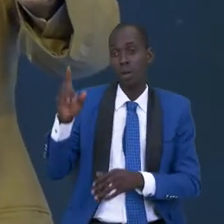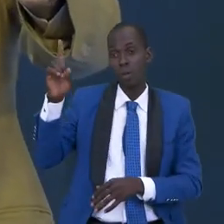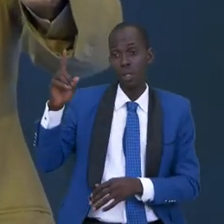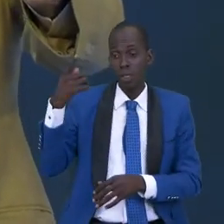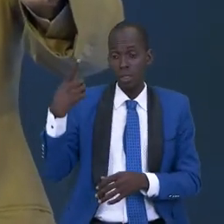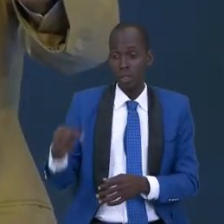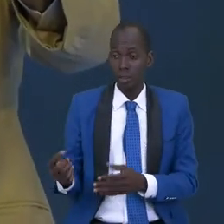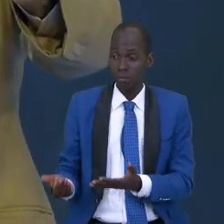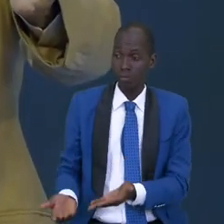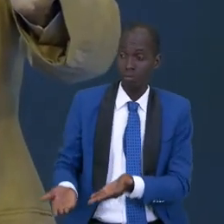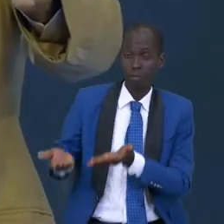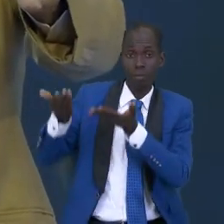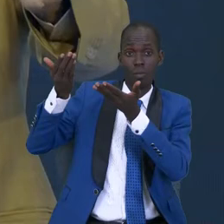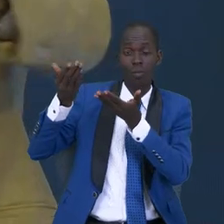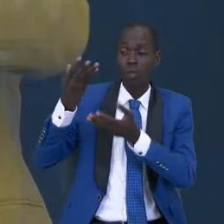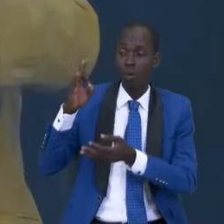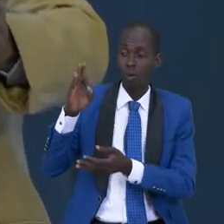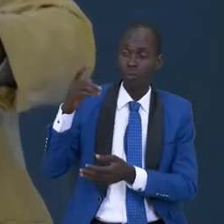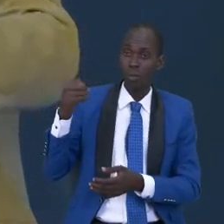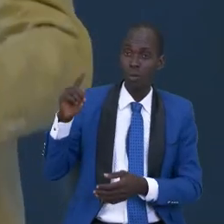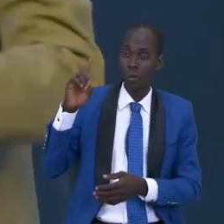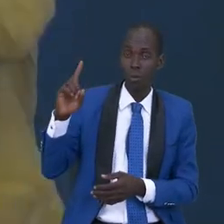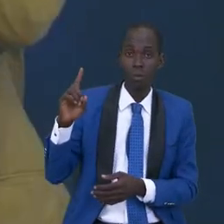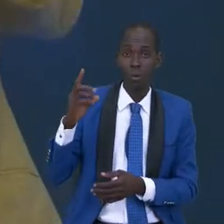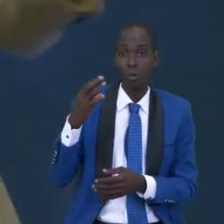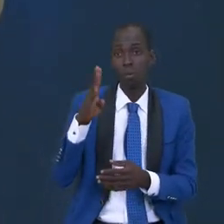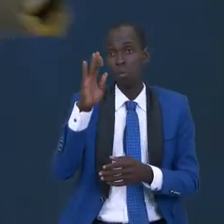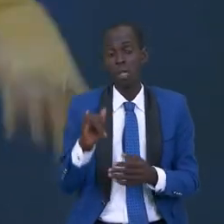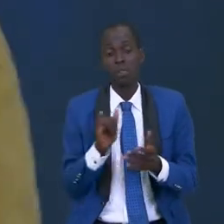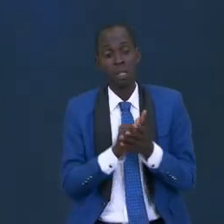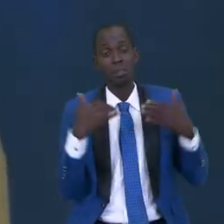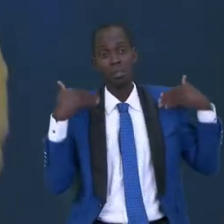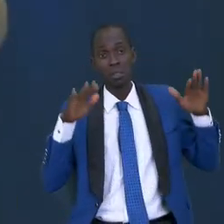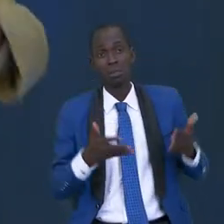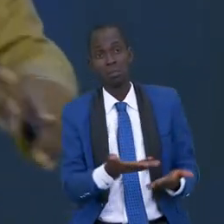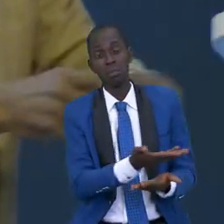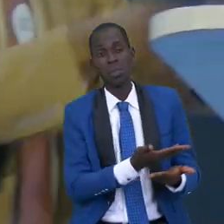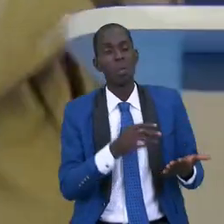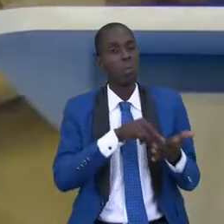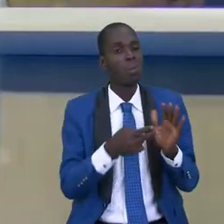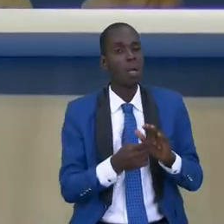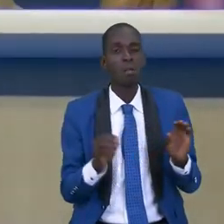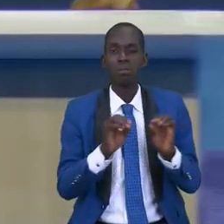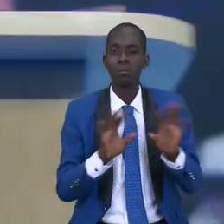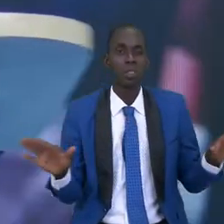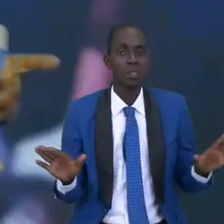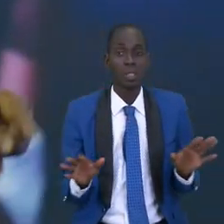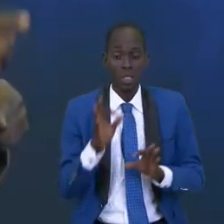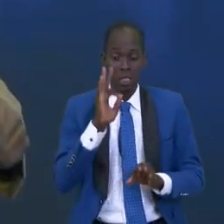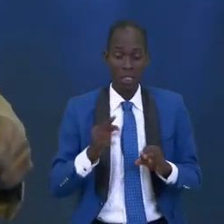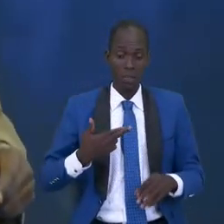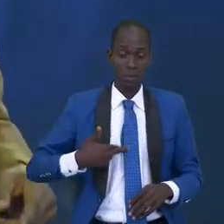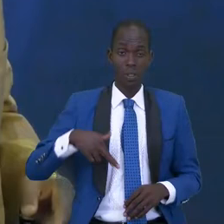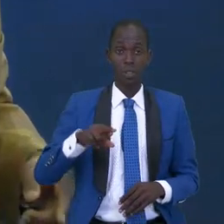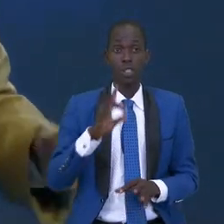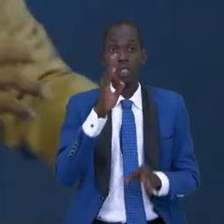upliftment, exaltation by those angels, they mean nothing. If religion, your